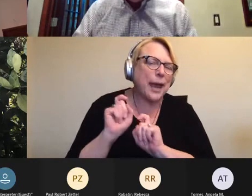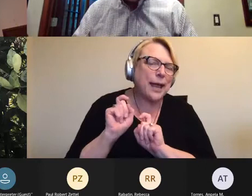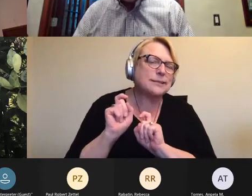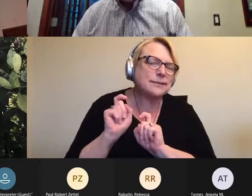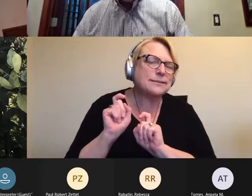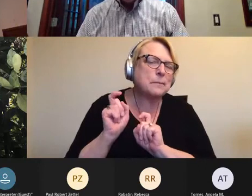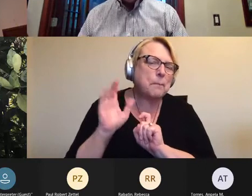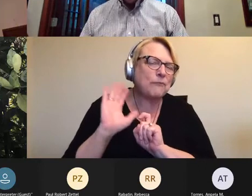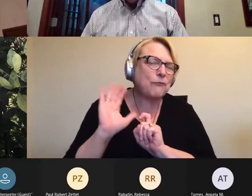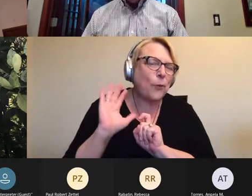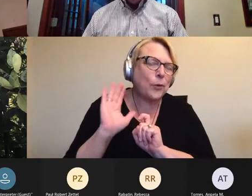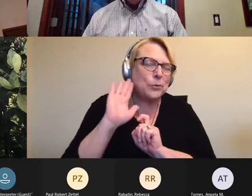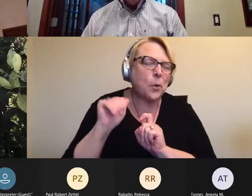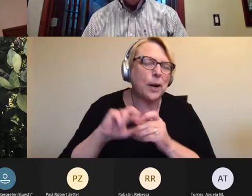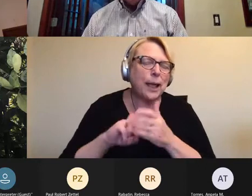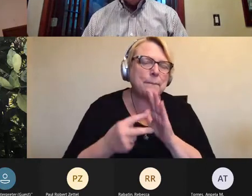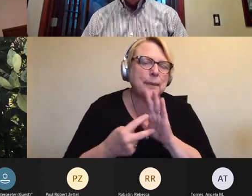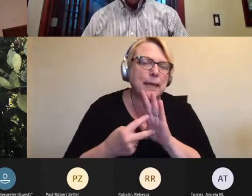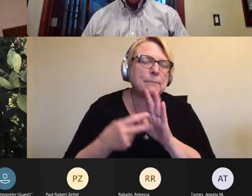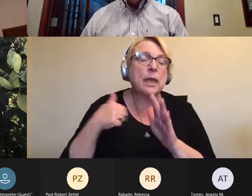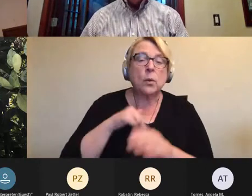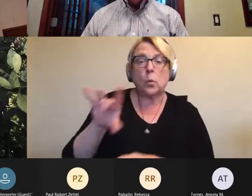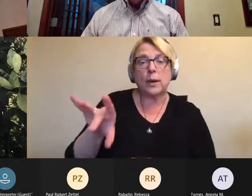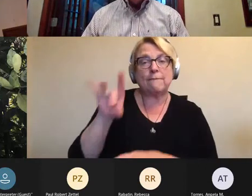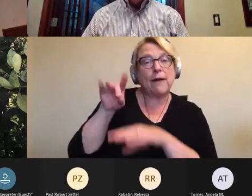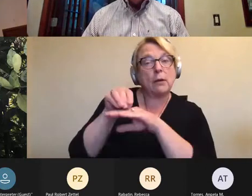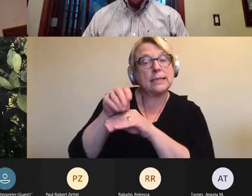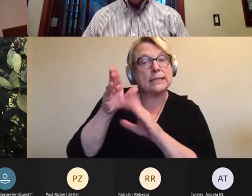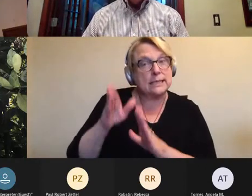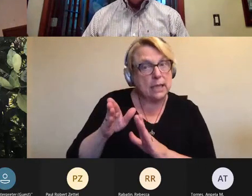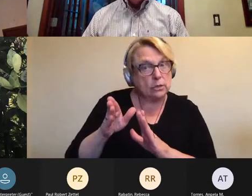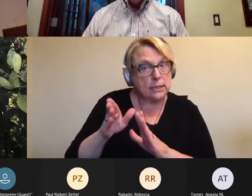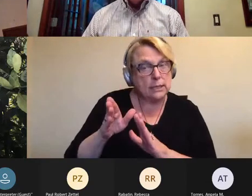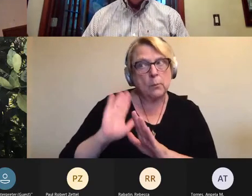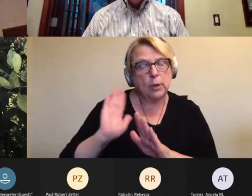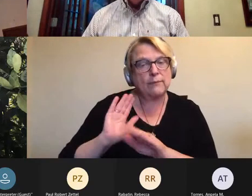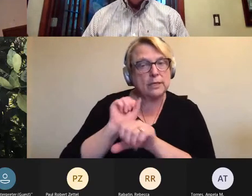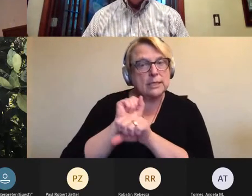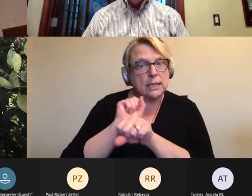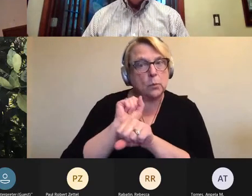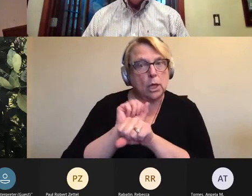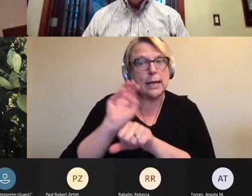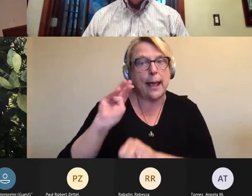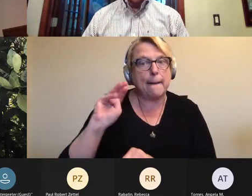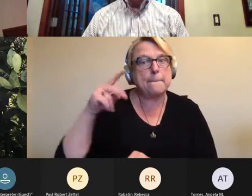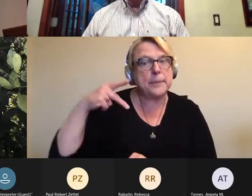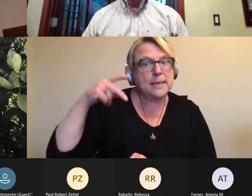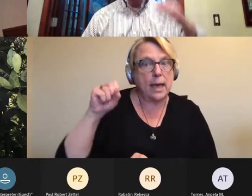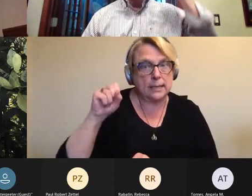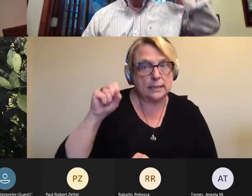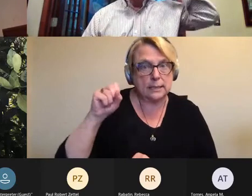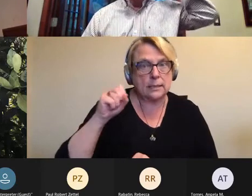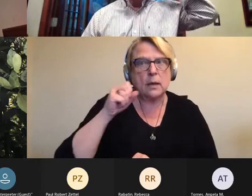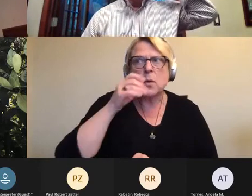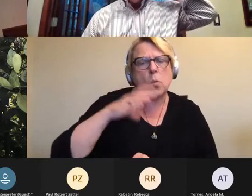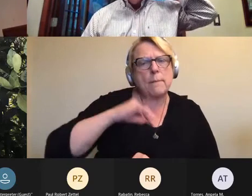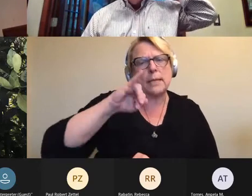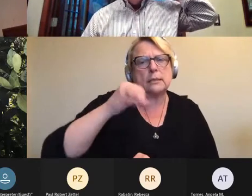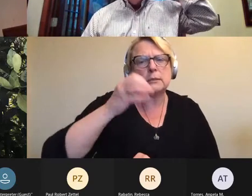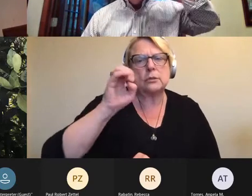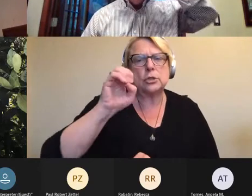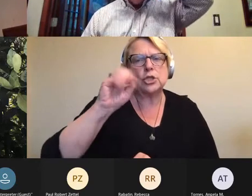arrived upon a consultant who used to work in MPS. Her name is Jessica Crandell. And we've